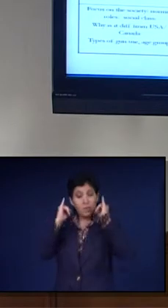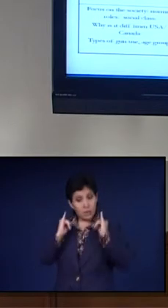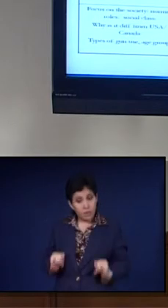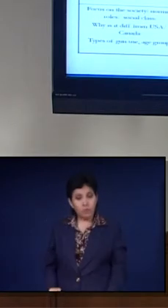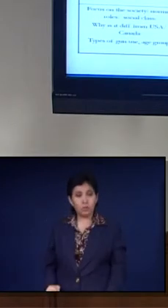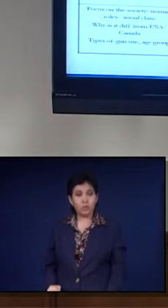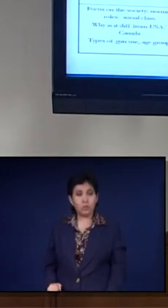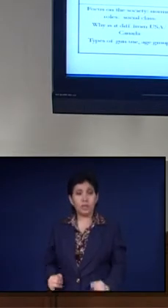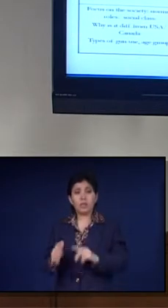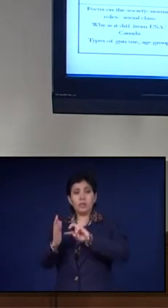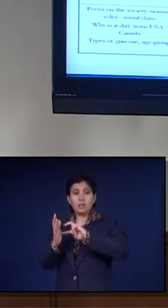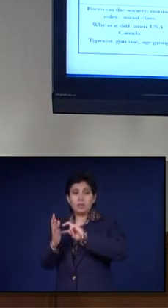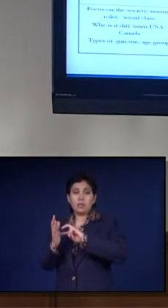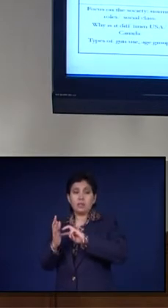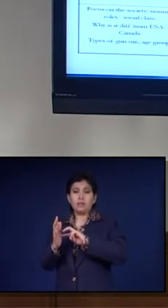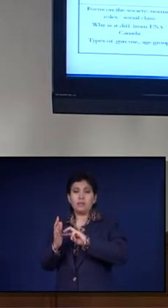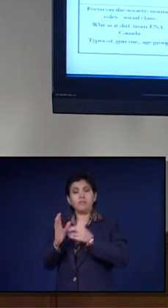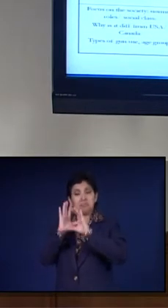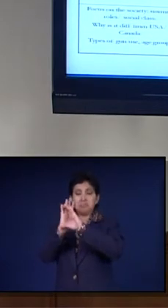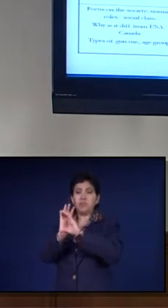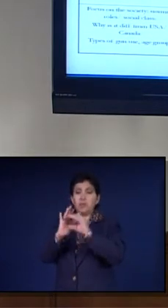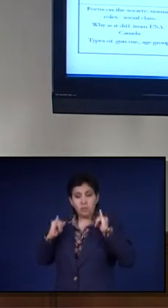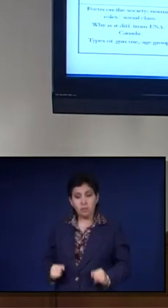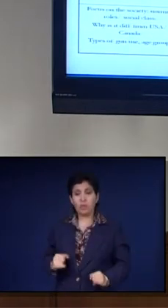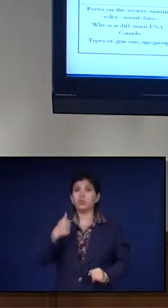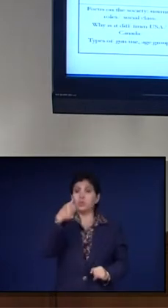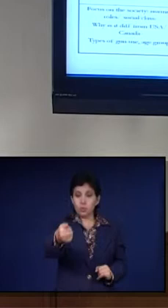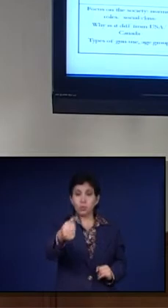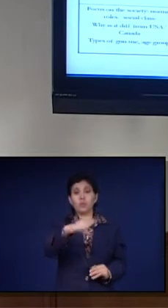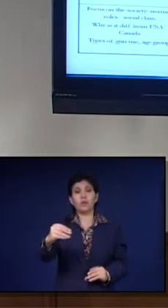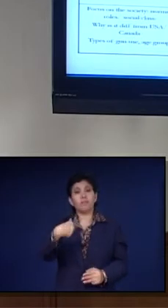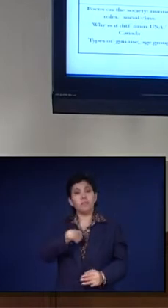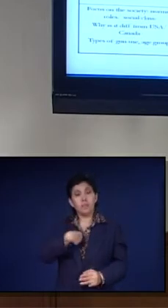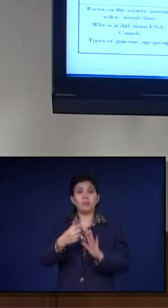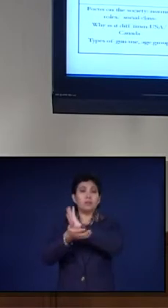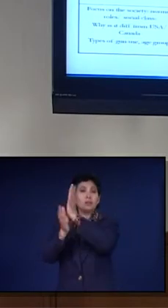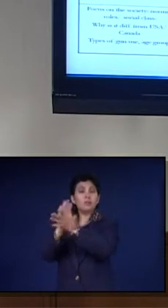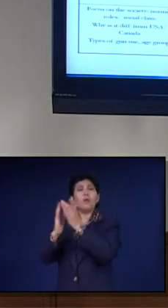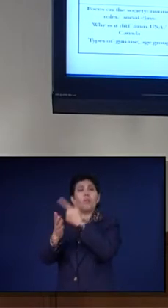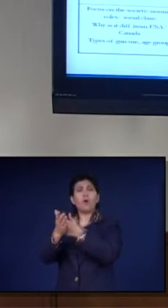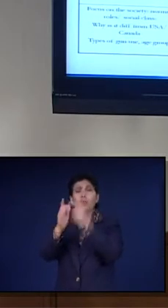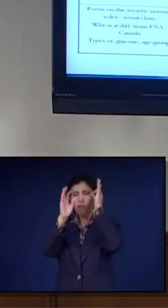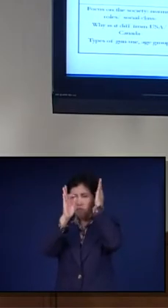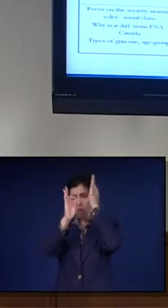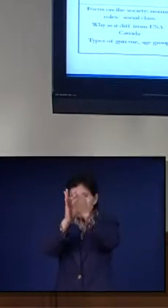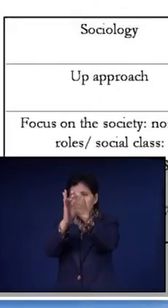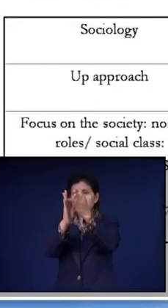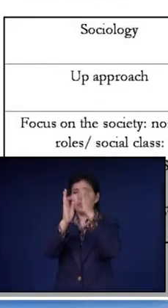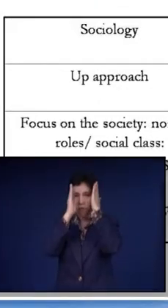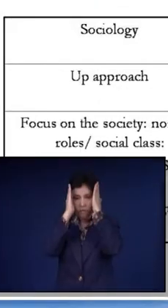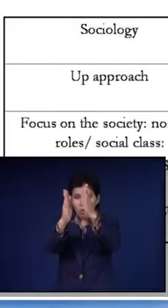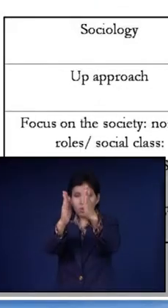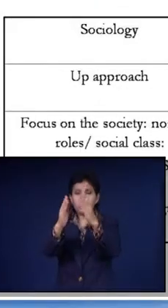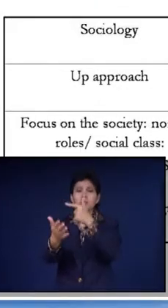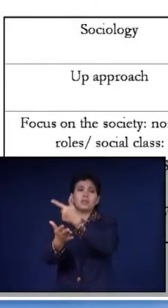The individual means you and me. What social psychology focus more, it's on the cognitive,